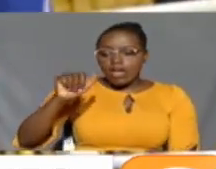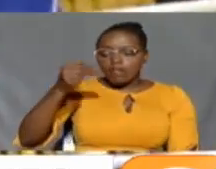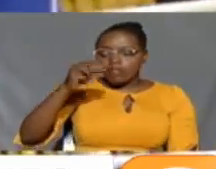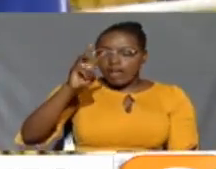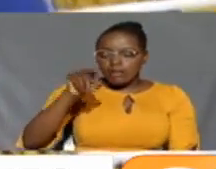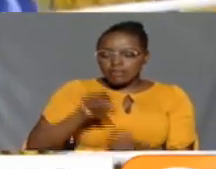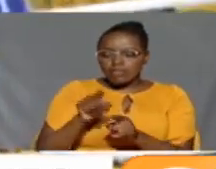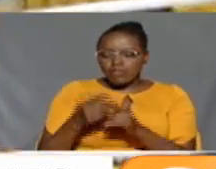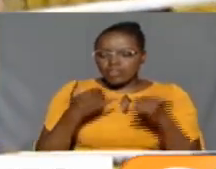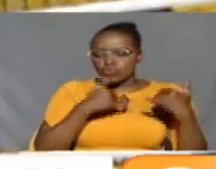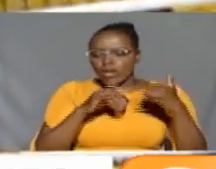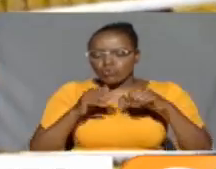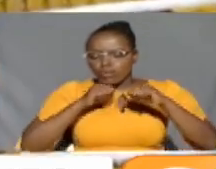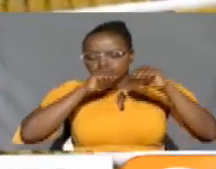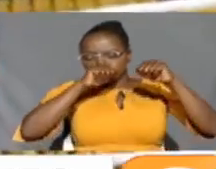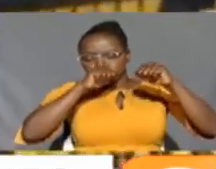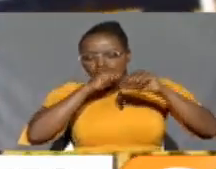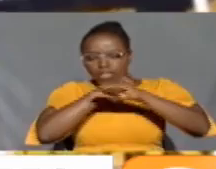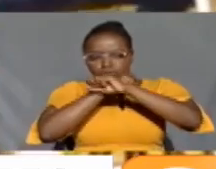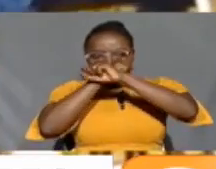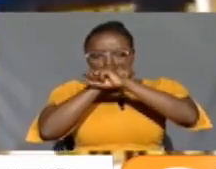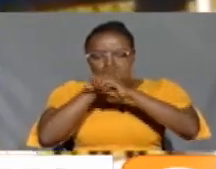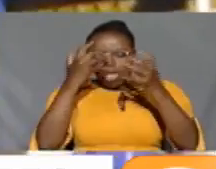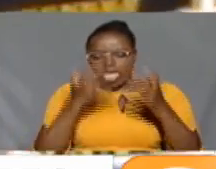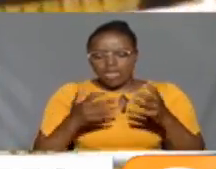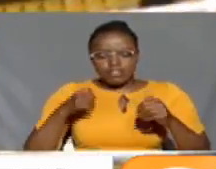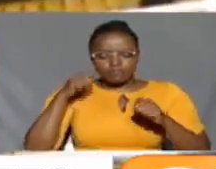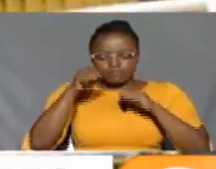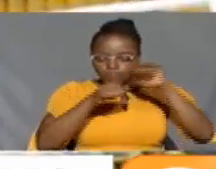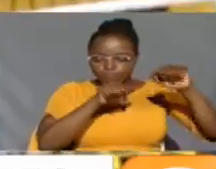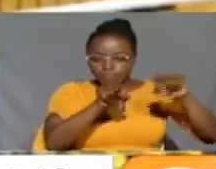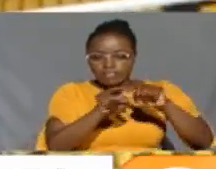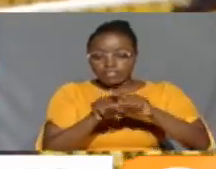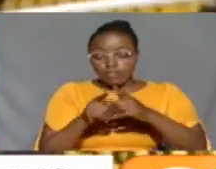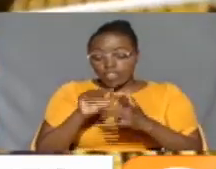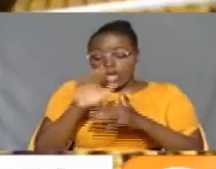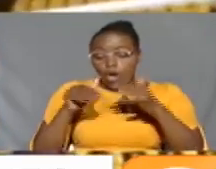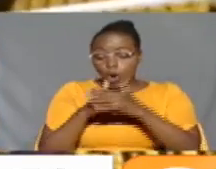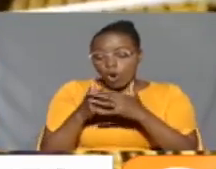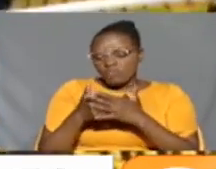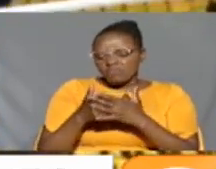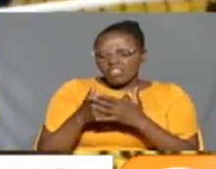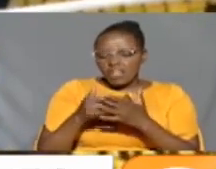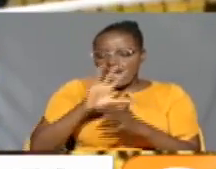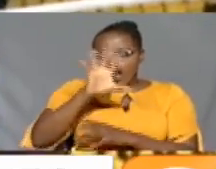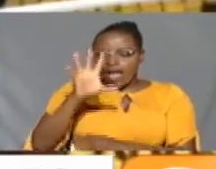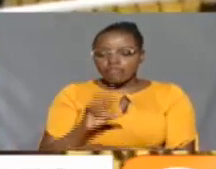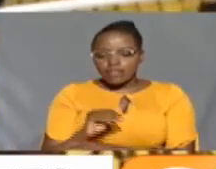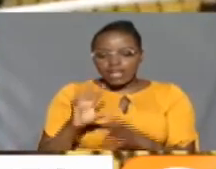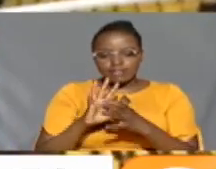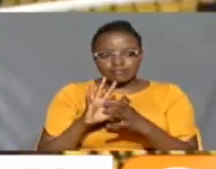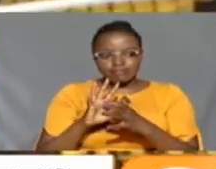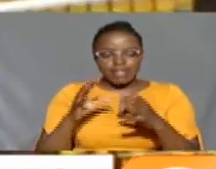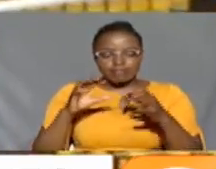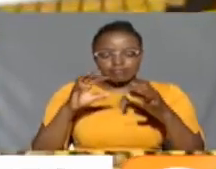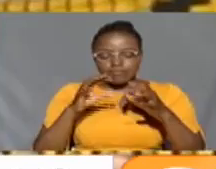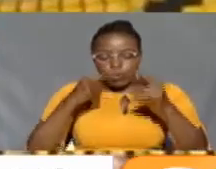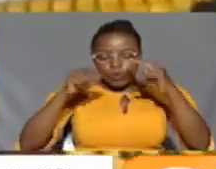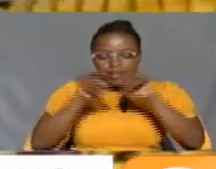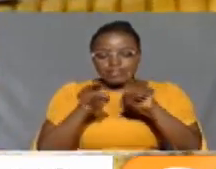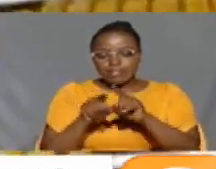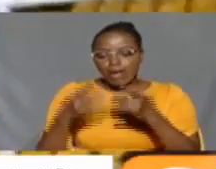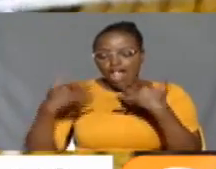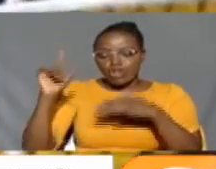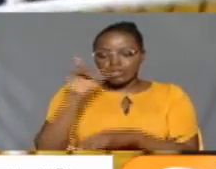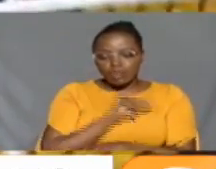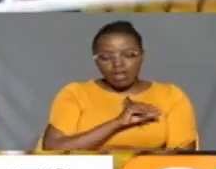time backpedaling away from Okoth's heavy punches. The All-Africa Games bronze medalist Boniface Mugude bowed out with a split decision